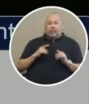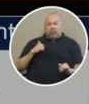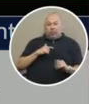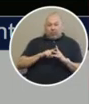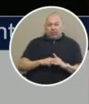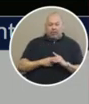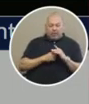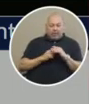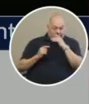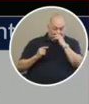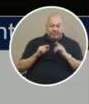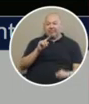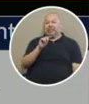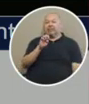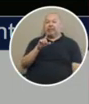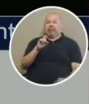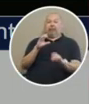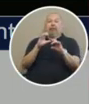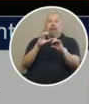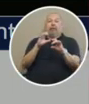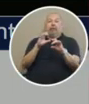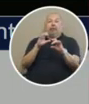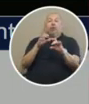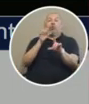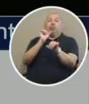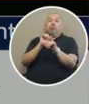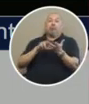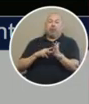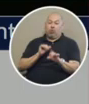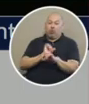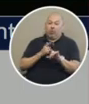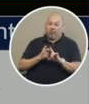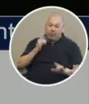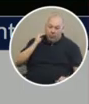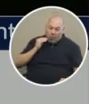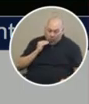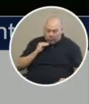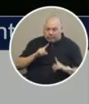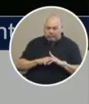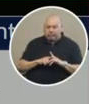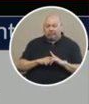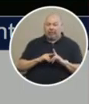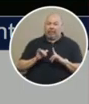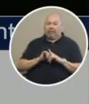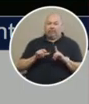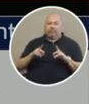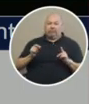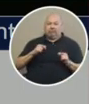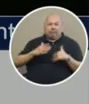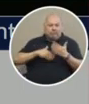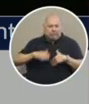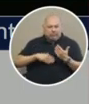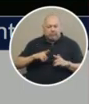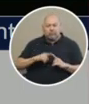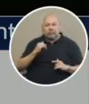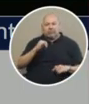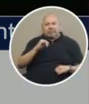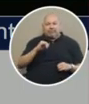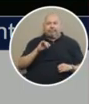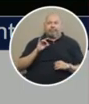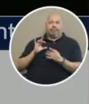implemented our telecommuting policy. We acted pretty quickly, and I want to thank Araceli and her IT team